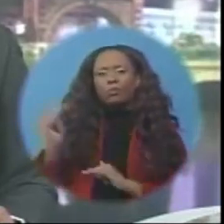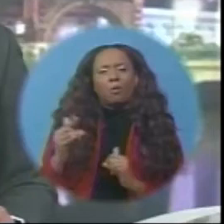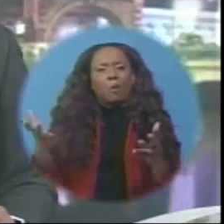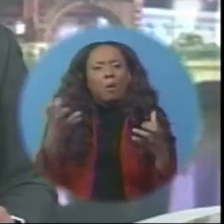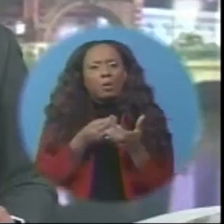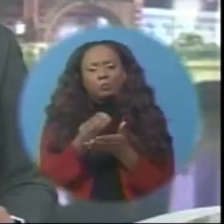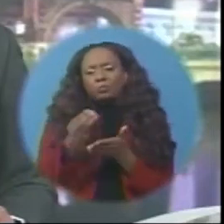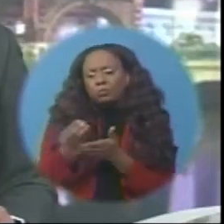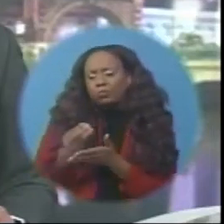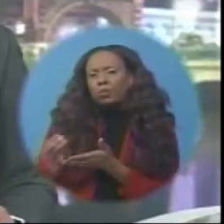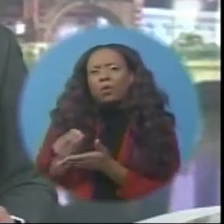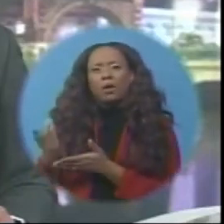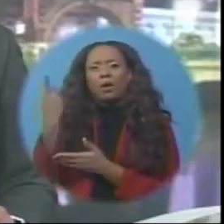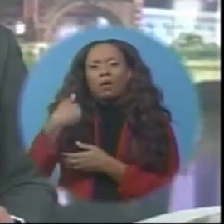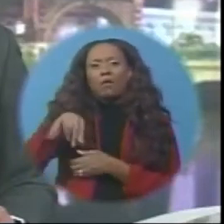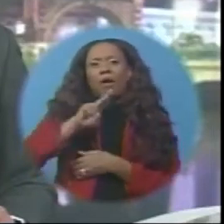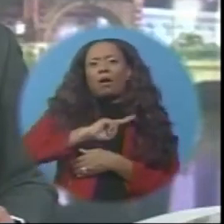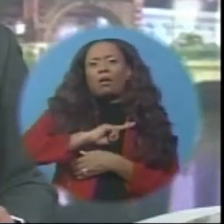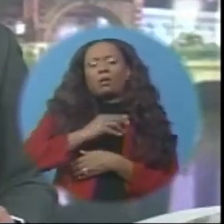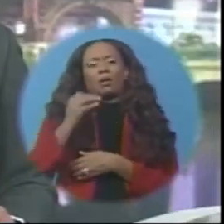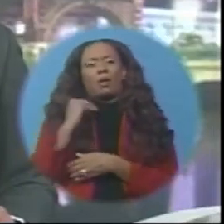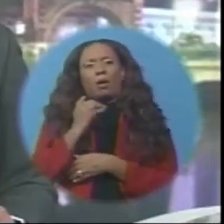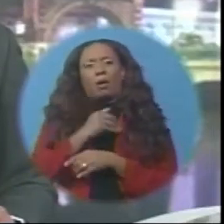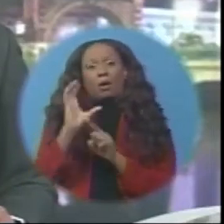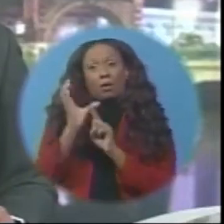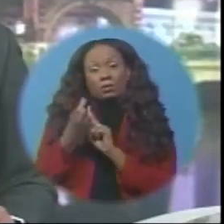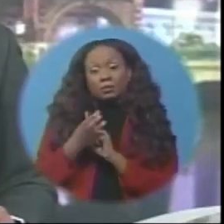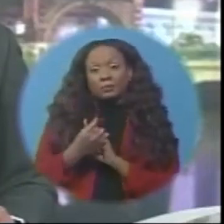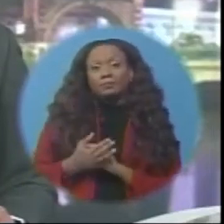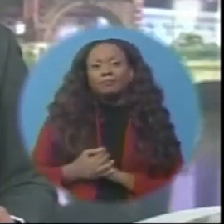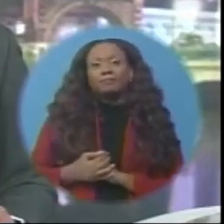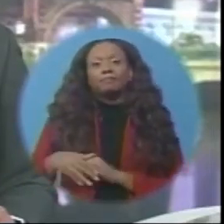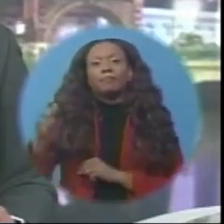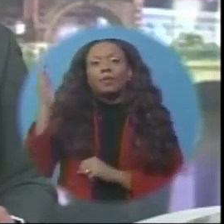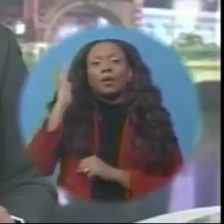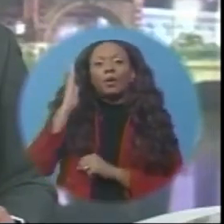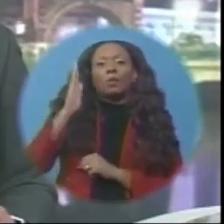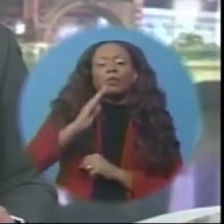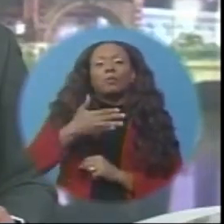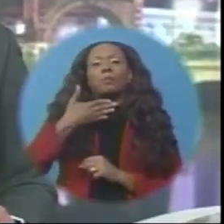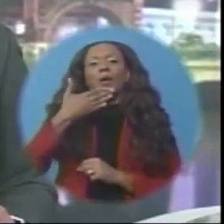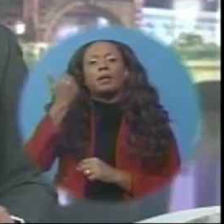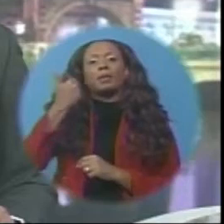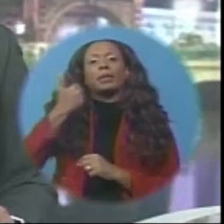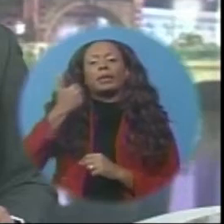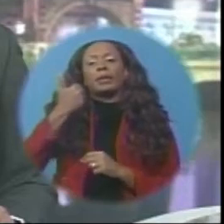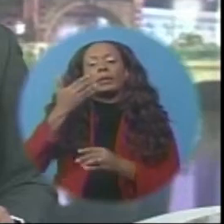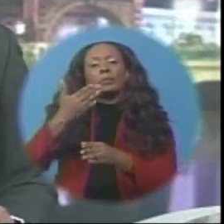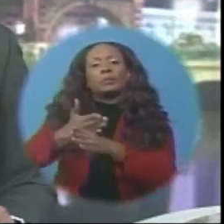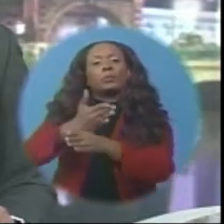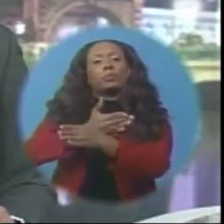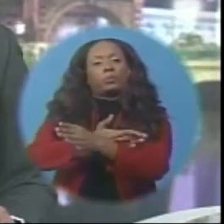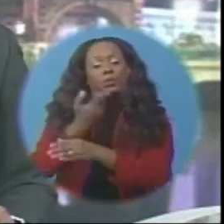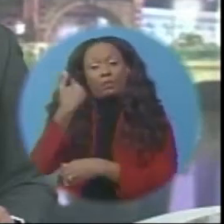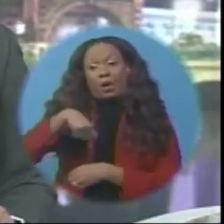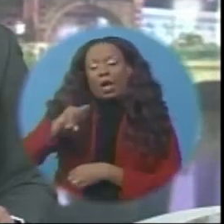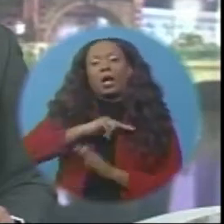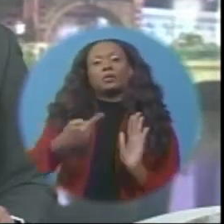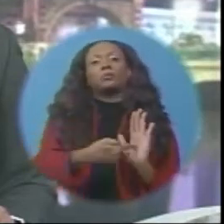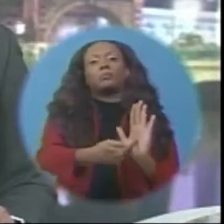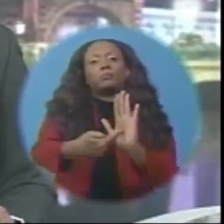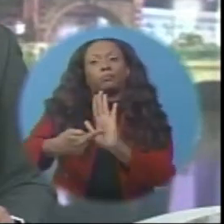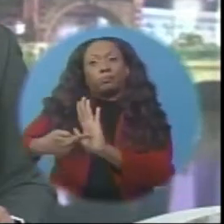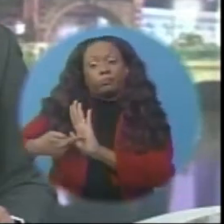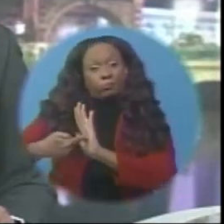its unique heritage and cultural products. It will also enhance the digital visibility of Barbados in the global tourism market and